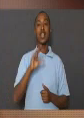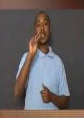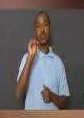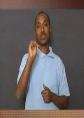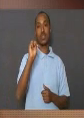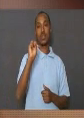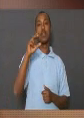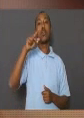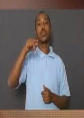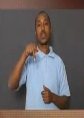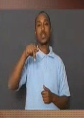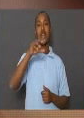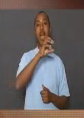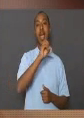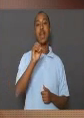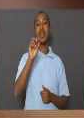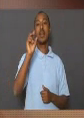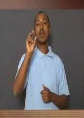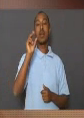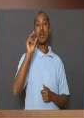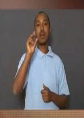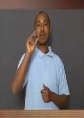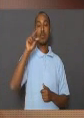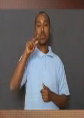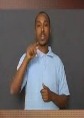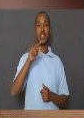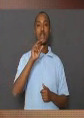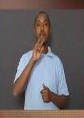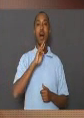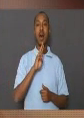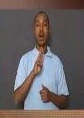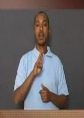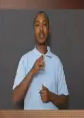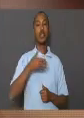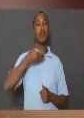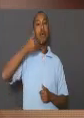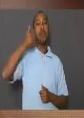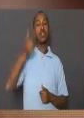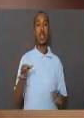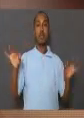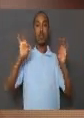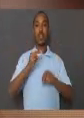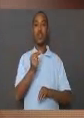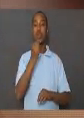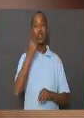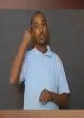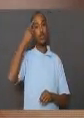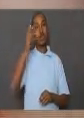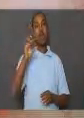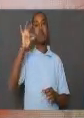Nitrogen, phosphorus, and potassium are the most important nutrients for